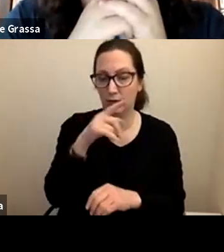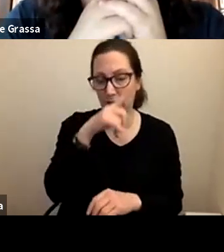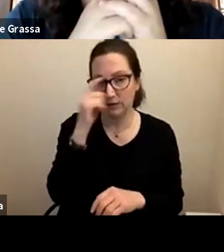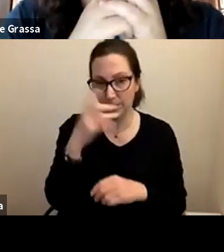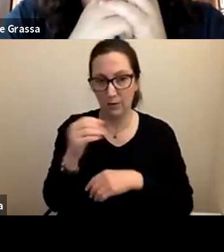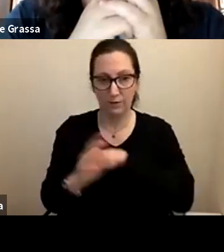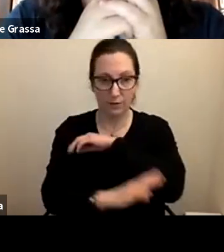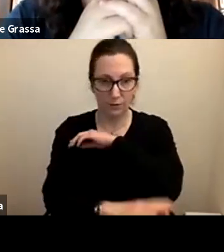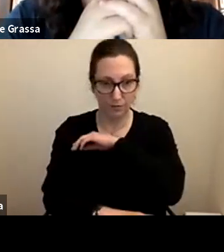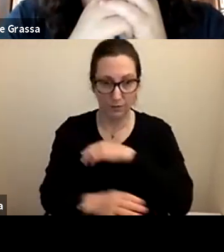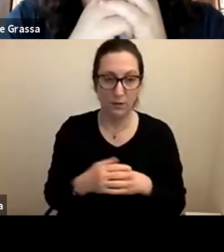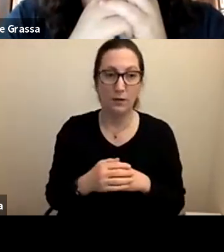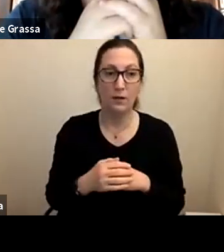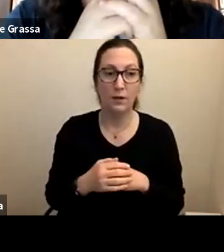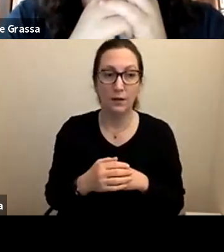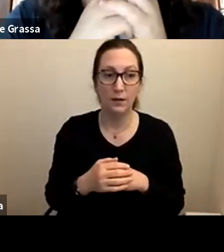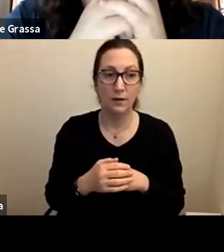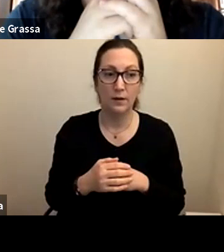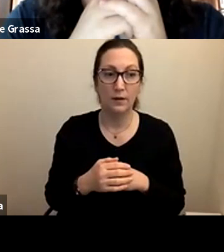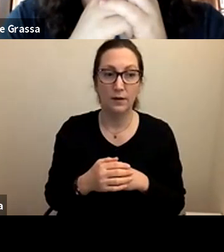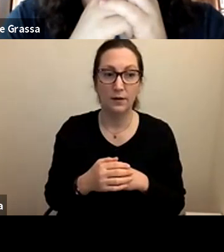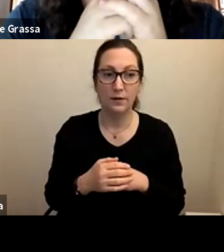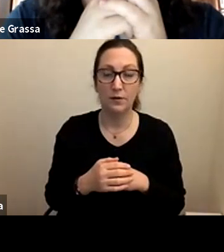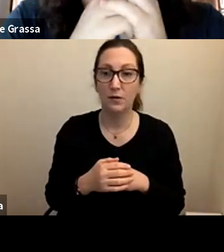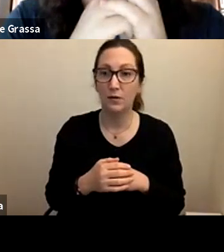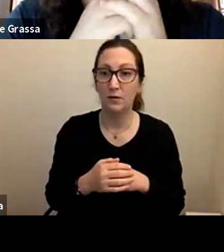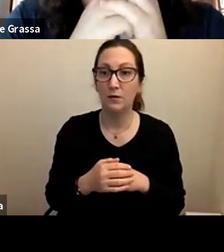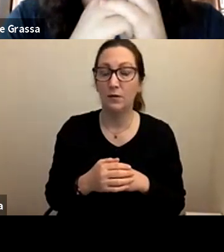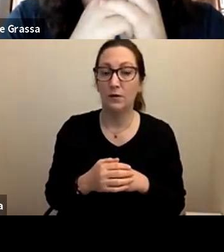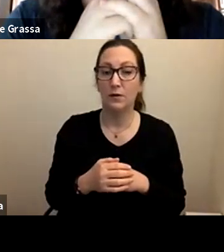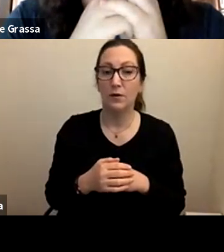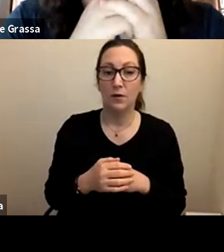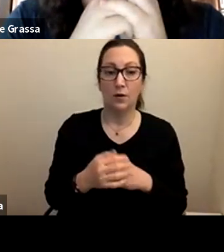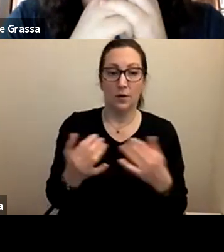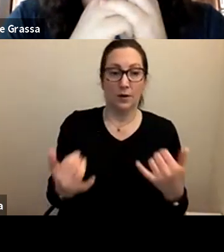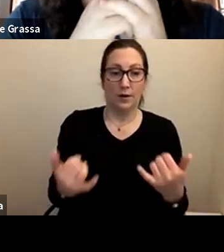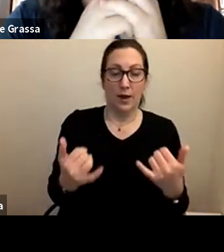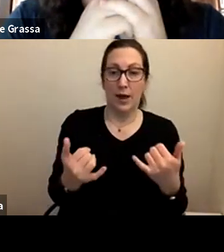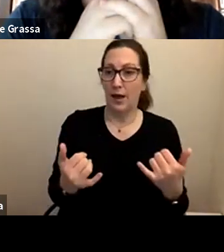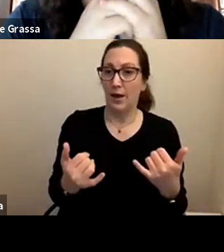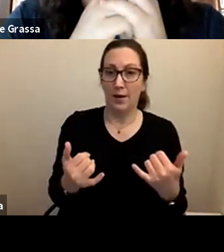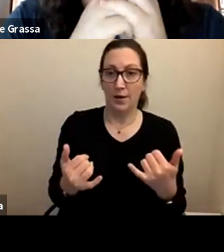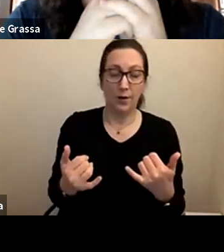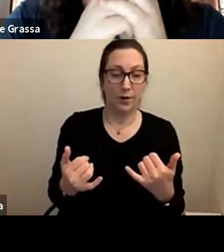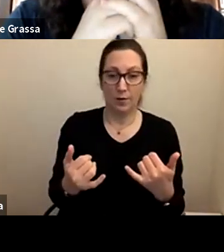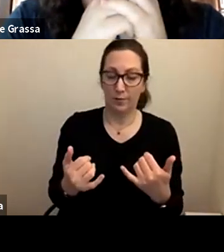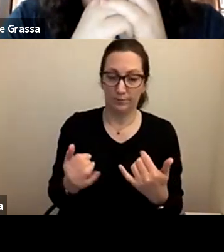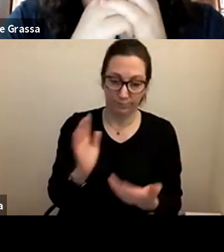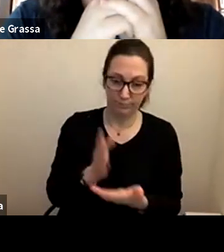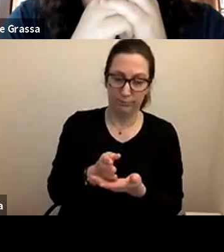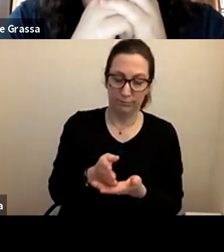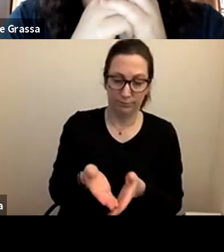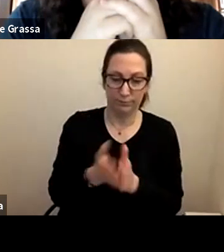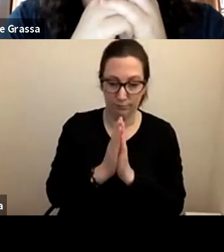fall. So we have reached a point where it's time to take everything and begin to think